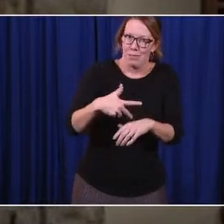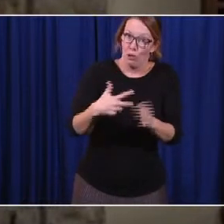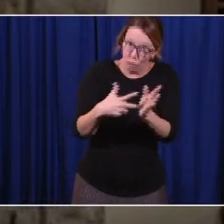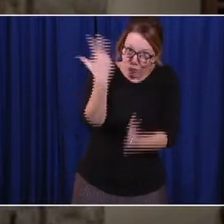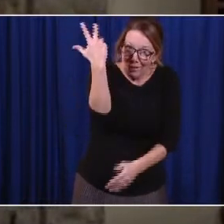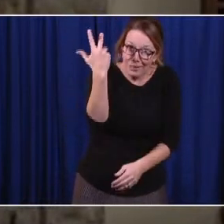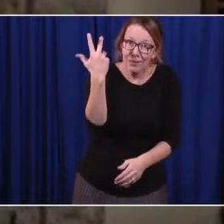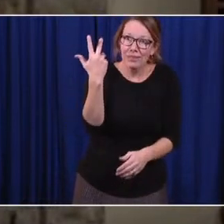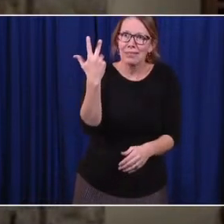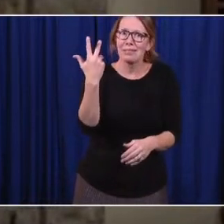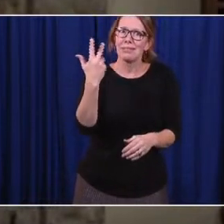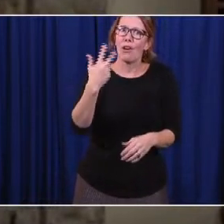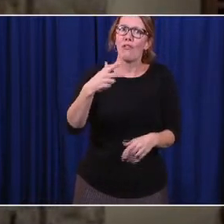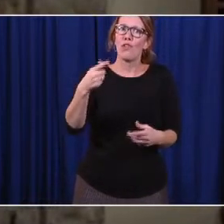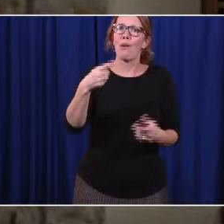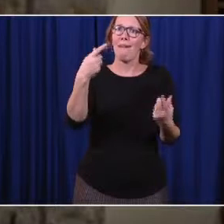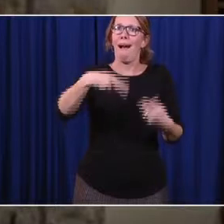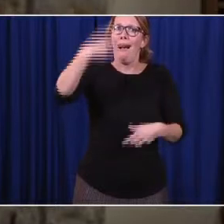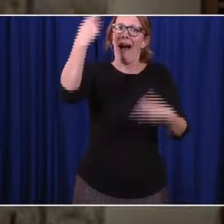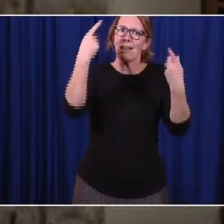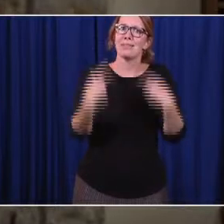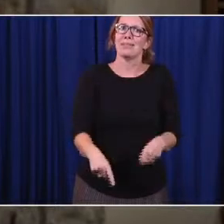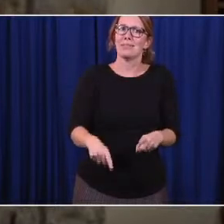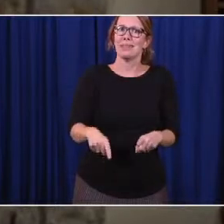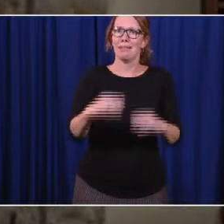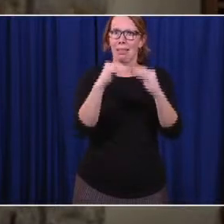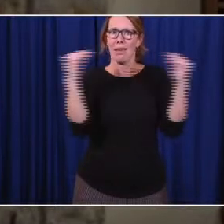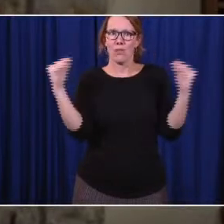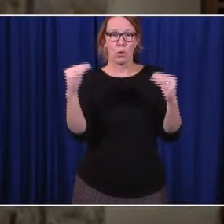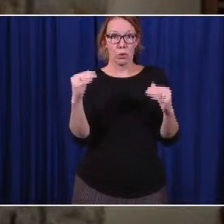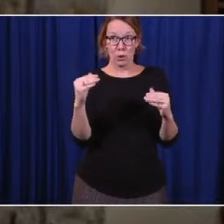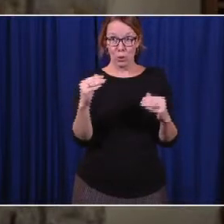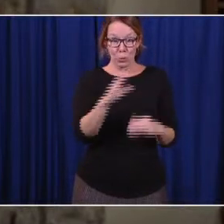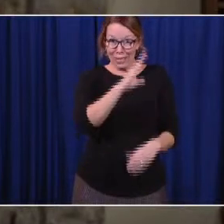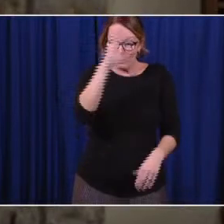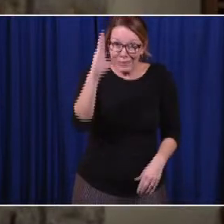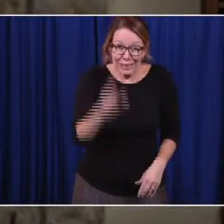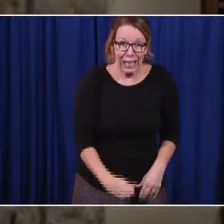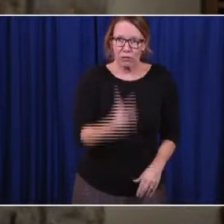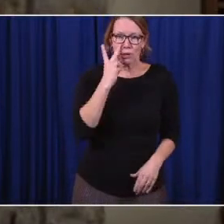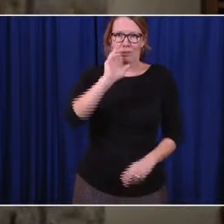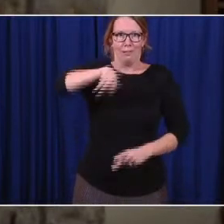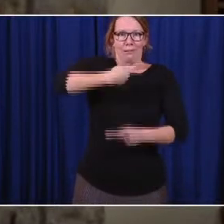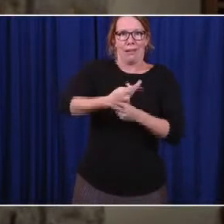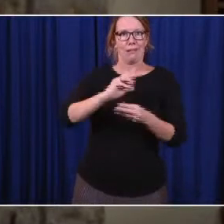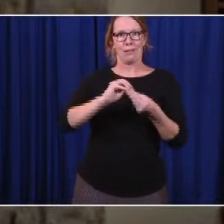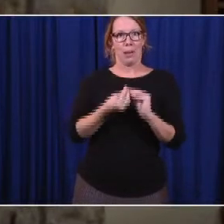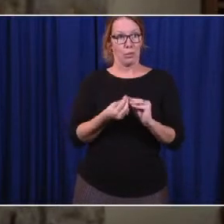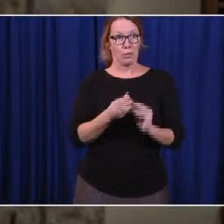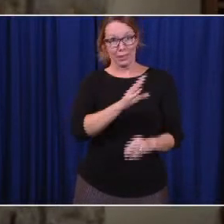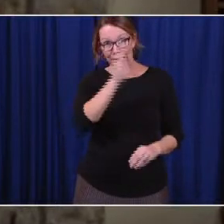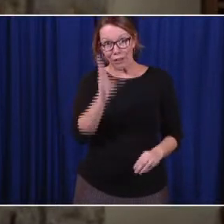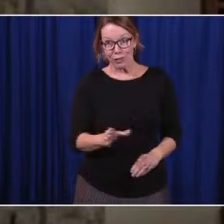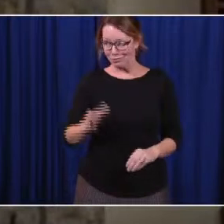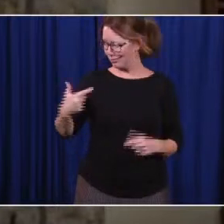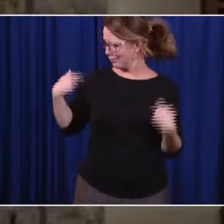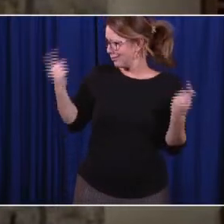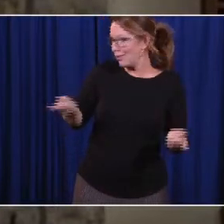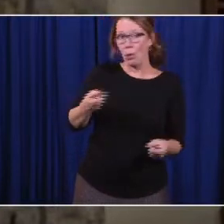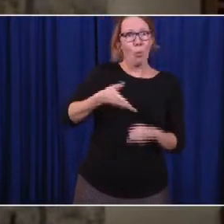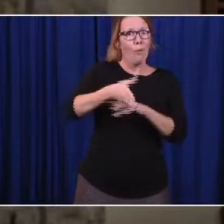high incidence level. So we've not seen anything like this in the state. Haven't seen anything like this for 100 years.